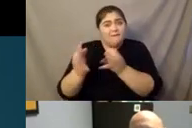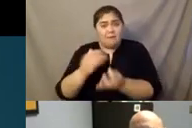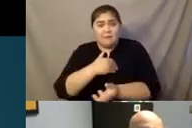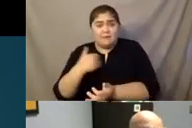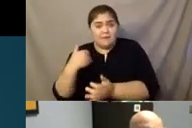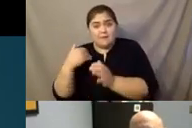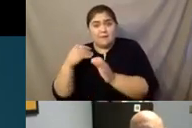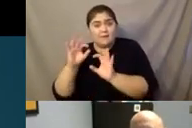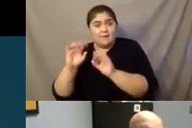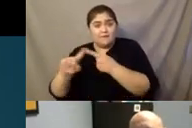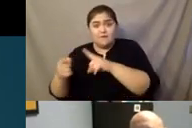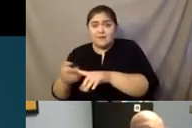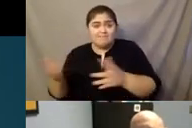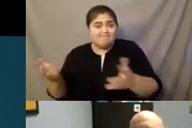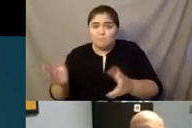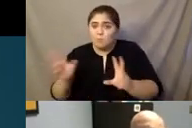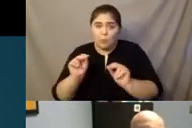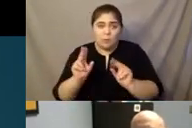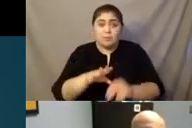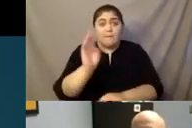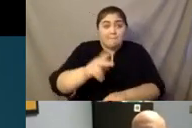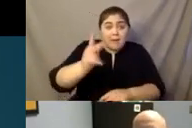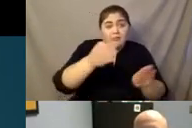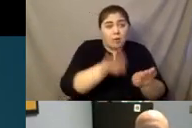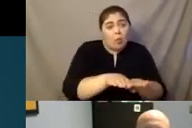Banks were closed, senior centers closed,